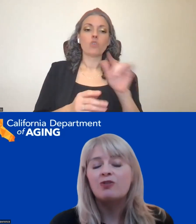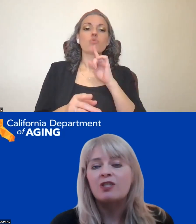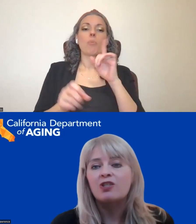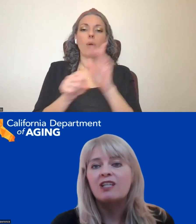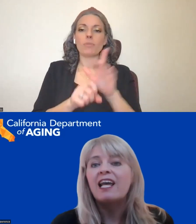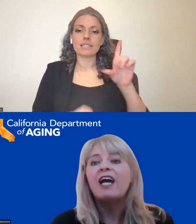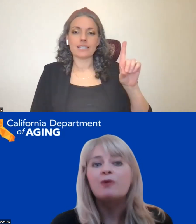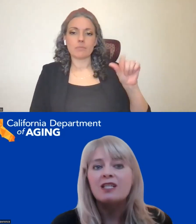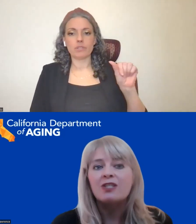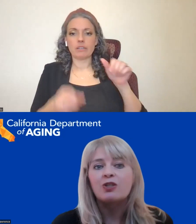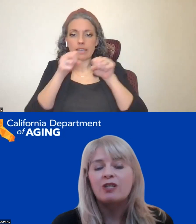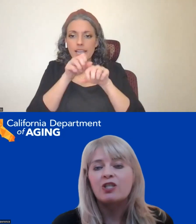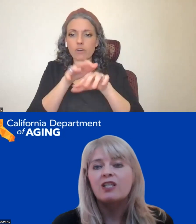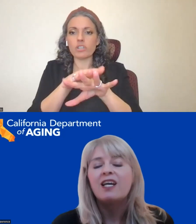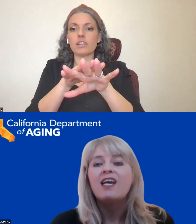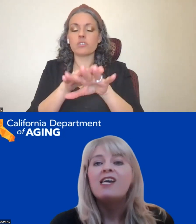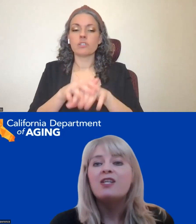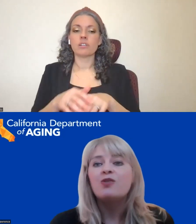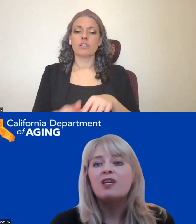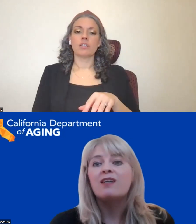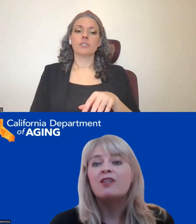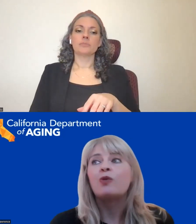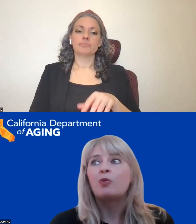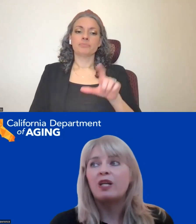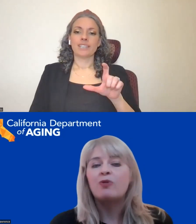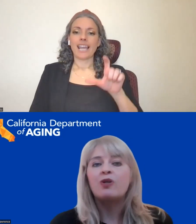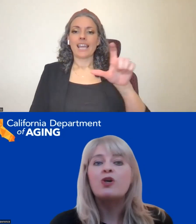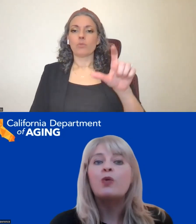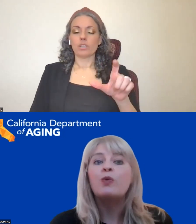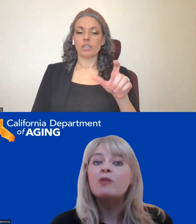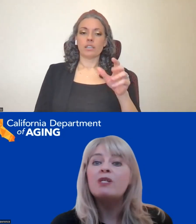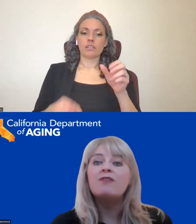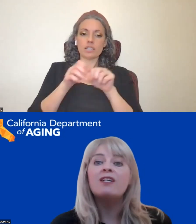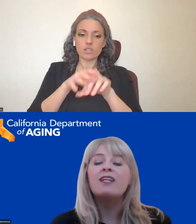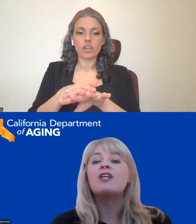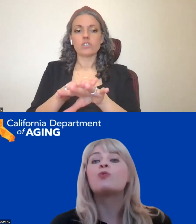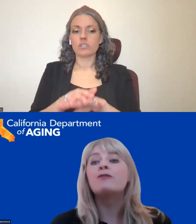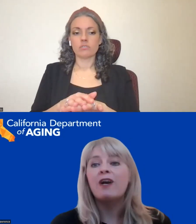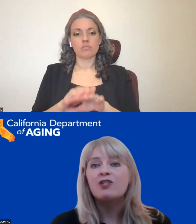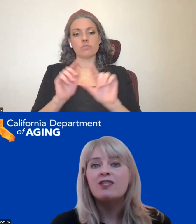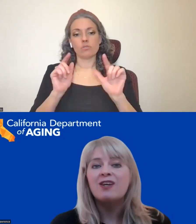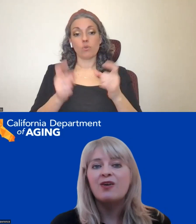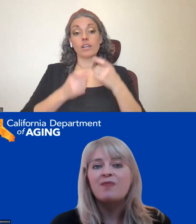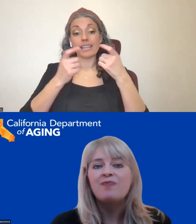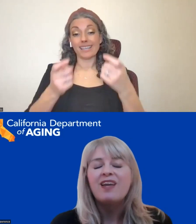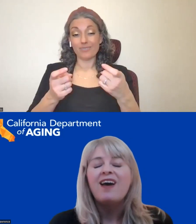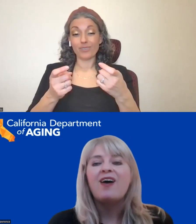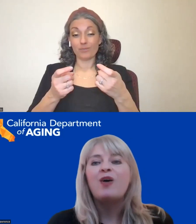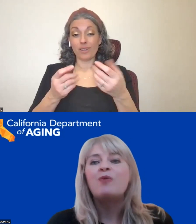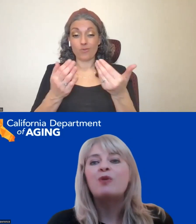disability integration and equity integration into the local playbook. So we are going to be giving it a refresh this